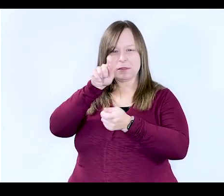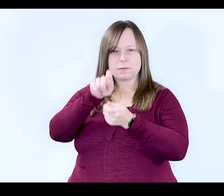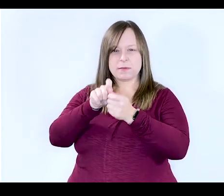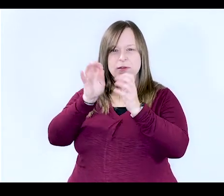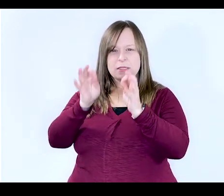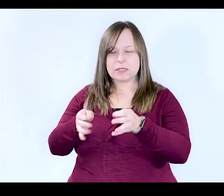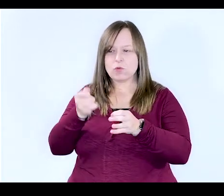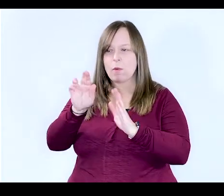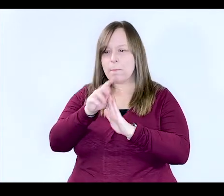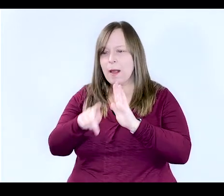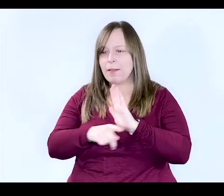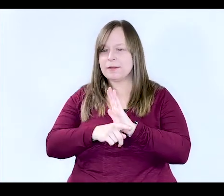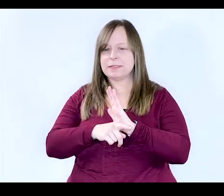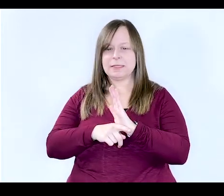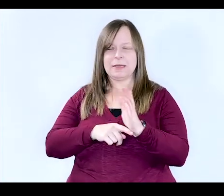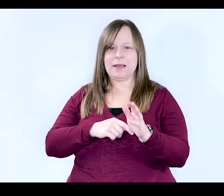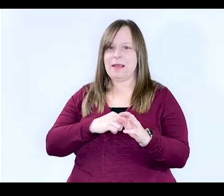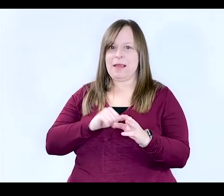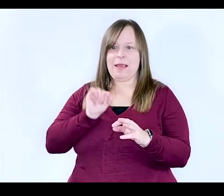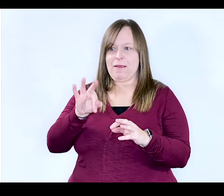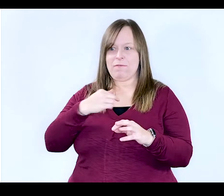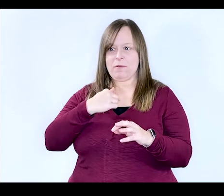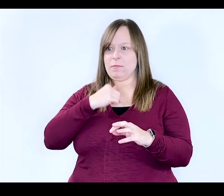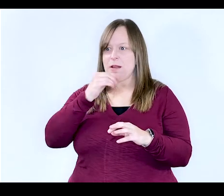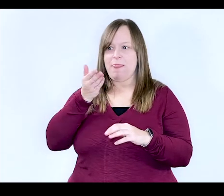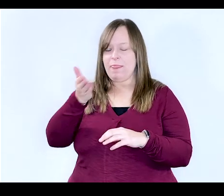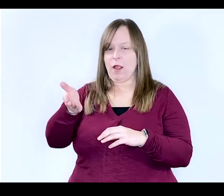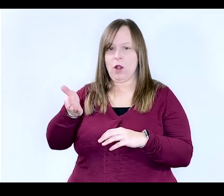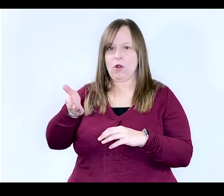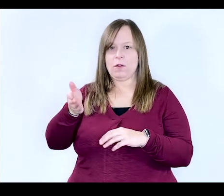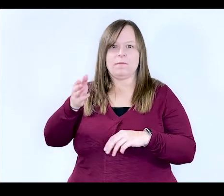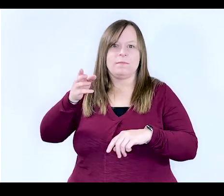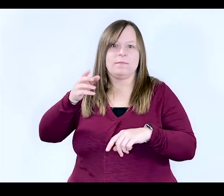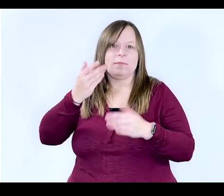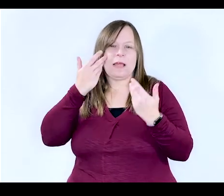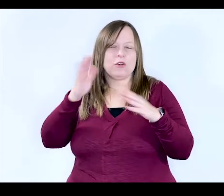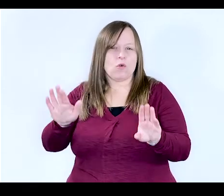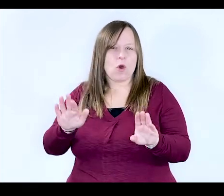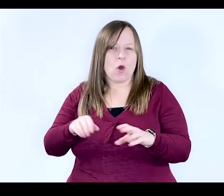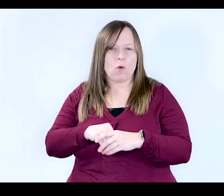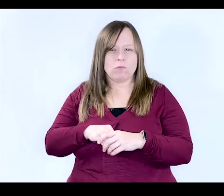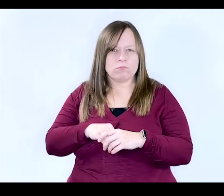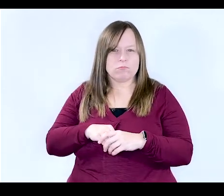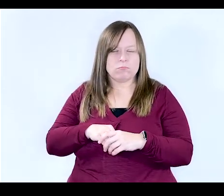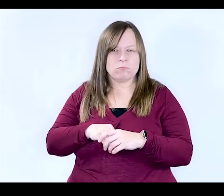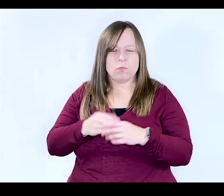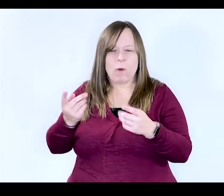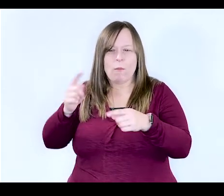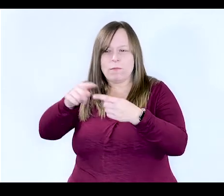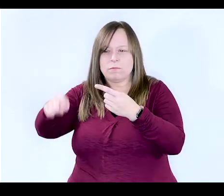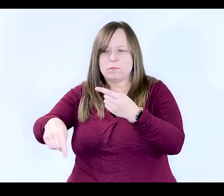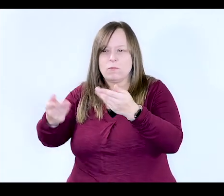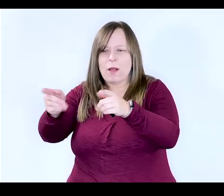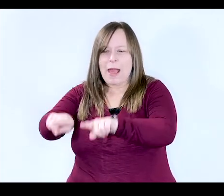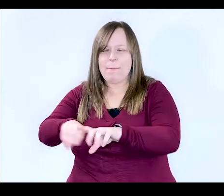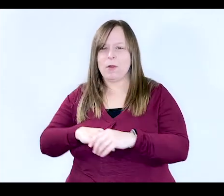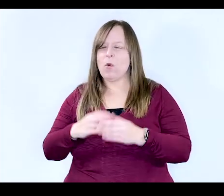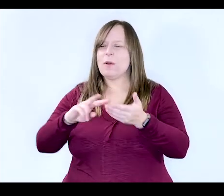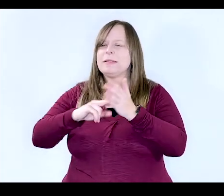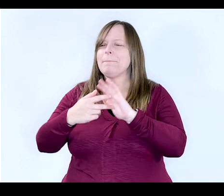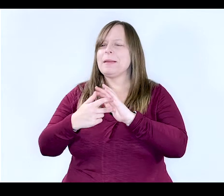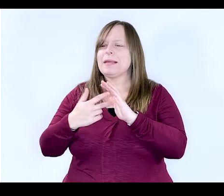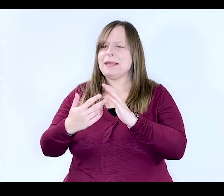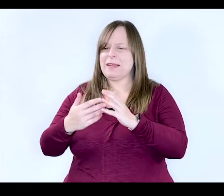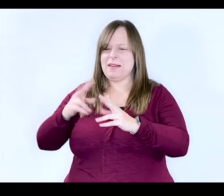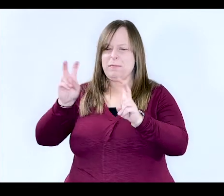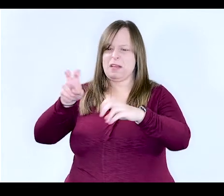or affected by a certain policy. If they're not at the table, their voice can't be heard. Talk to us a little bit about what it means